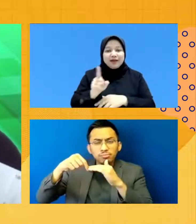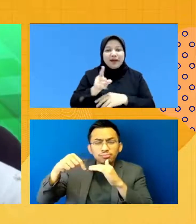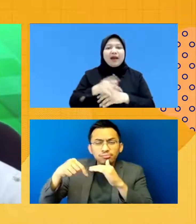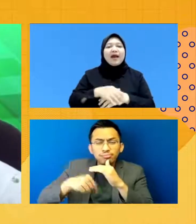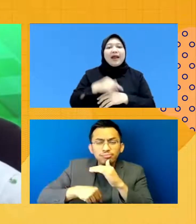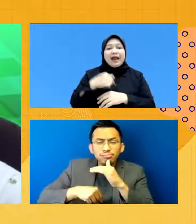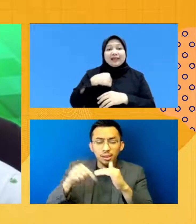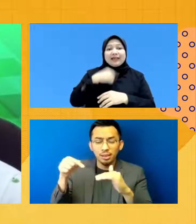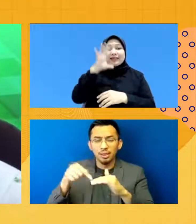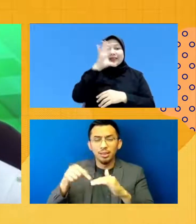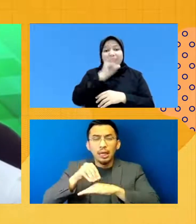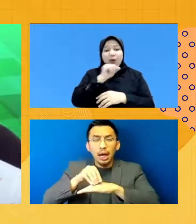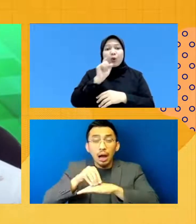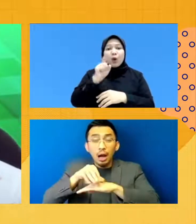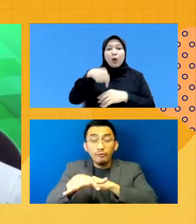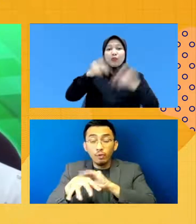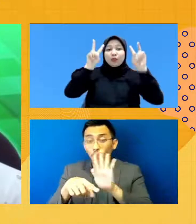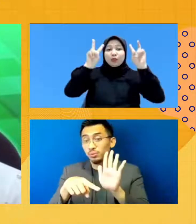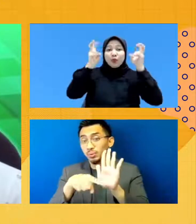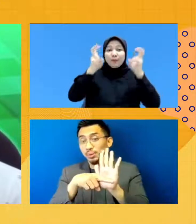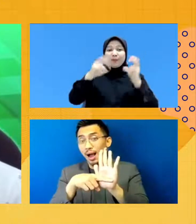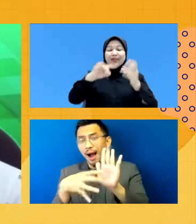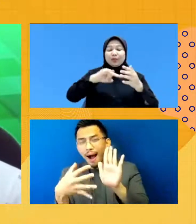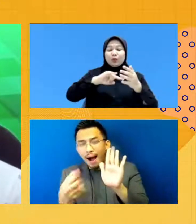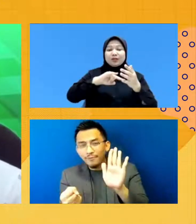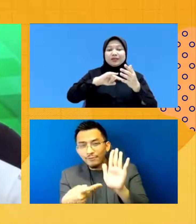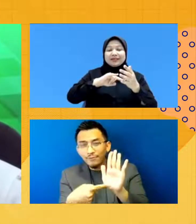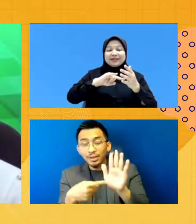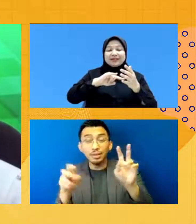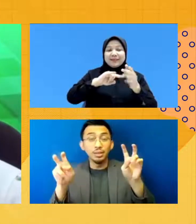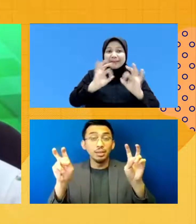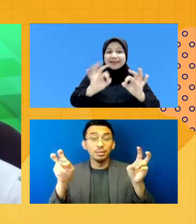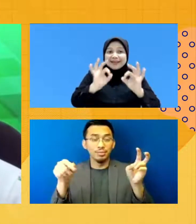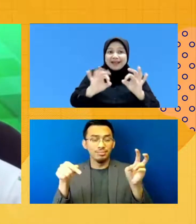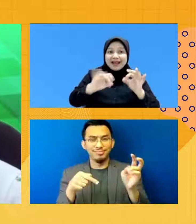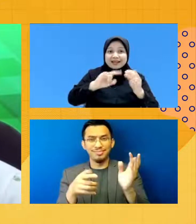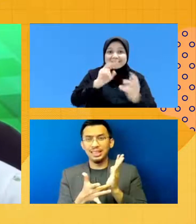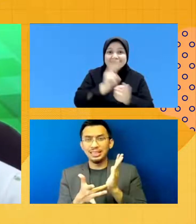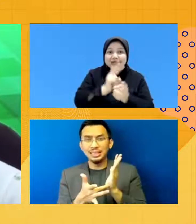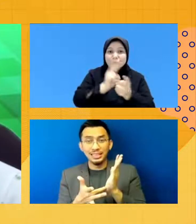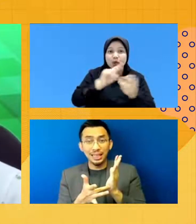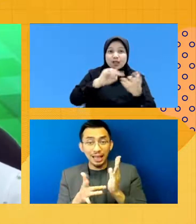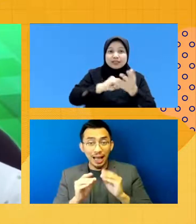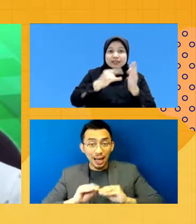a controversial topic, but I don't think it's same